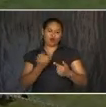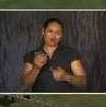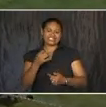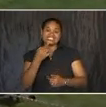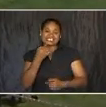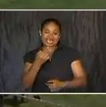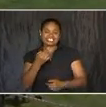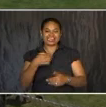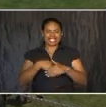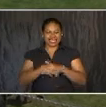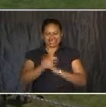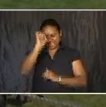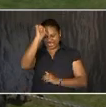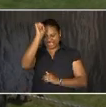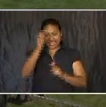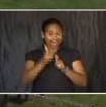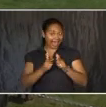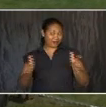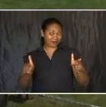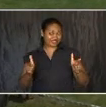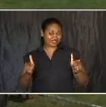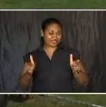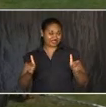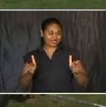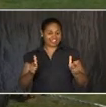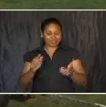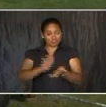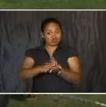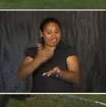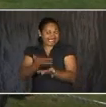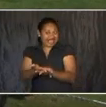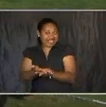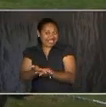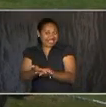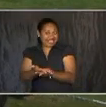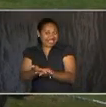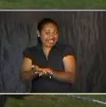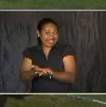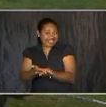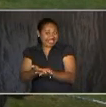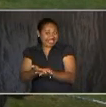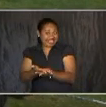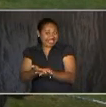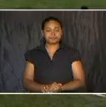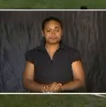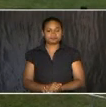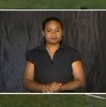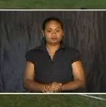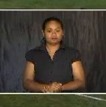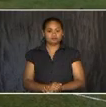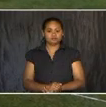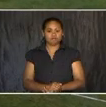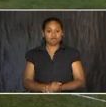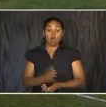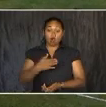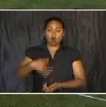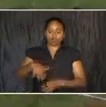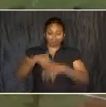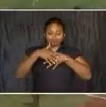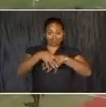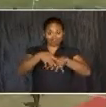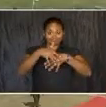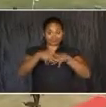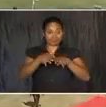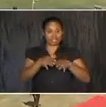our Hindustani dialect, that they will be challenged. The whole parade will then march out onto